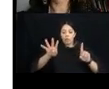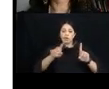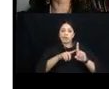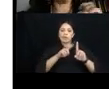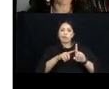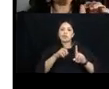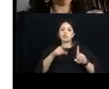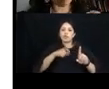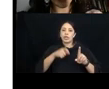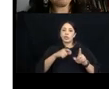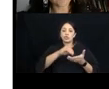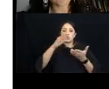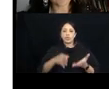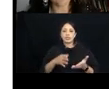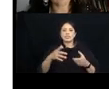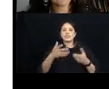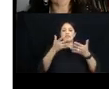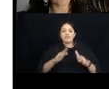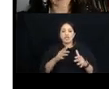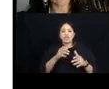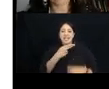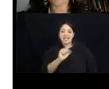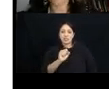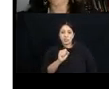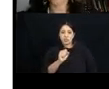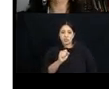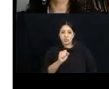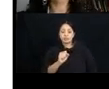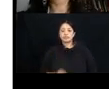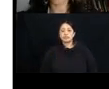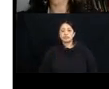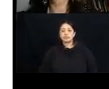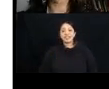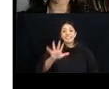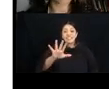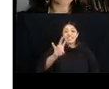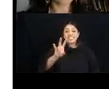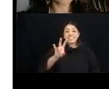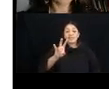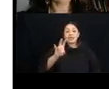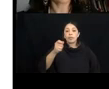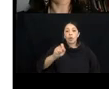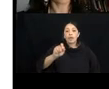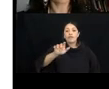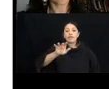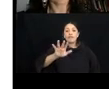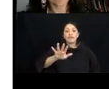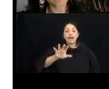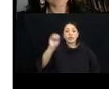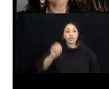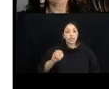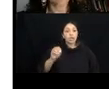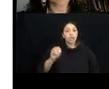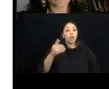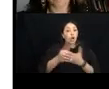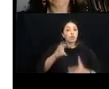dropout rate in one of the high schools of the student activists was 57.5%. Almost